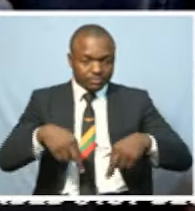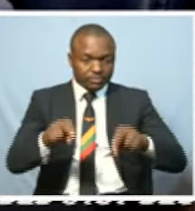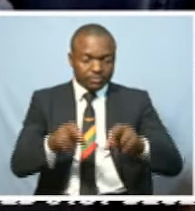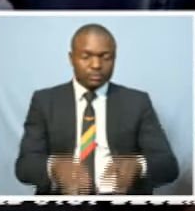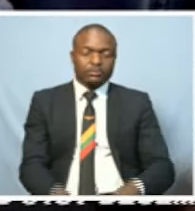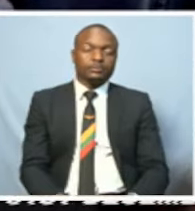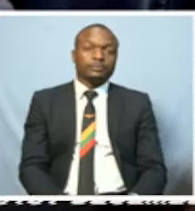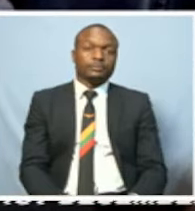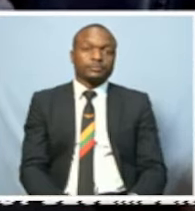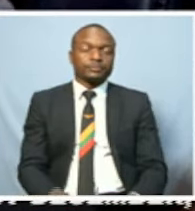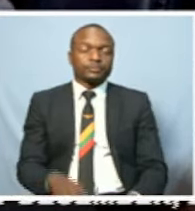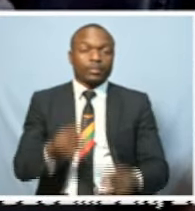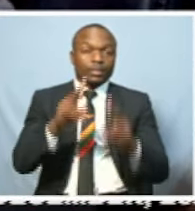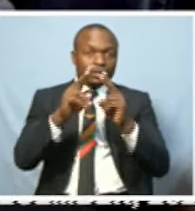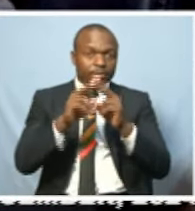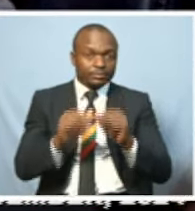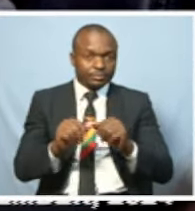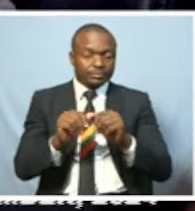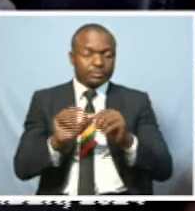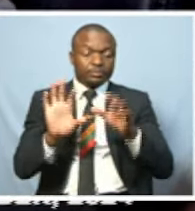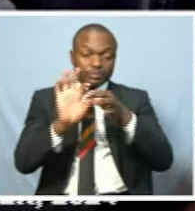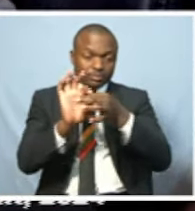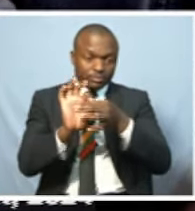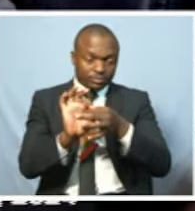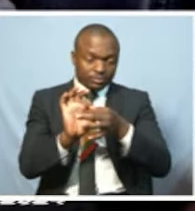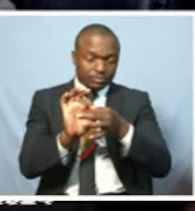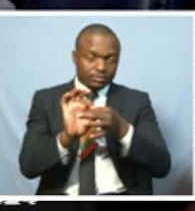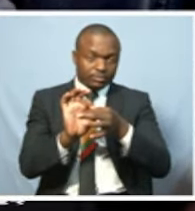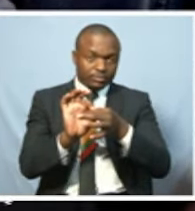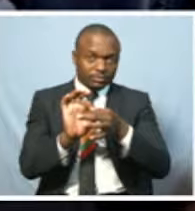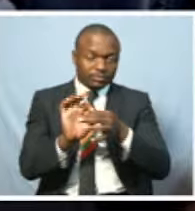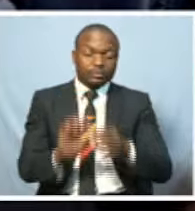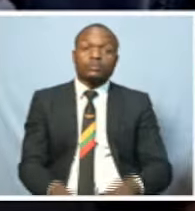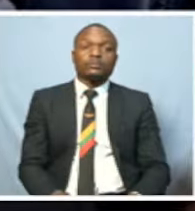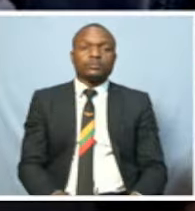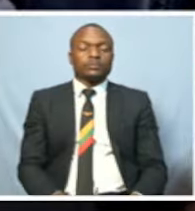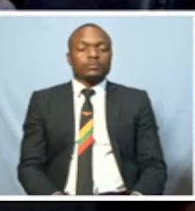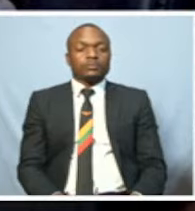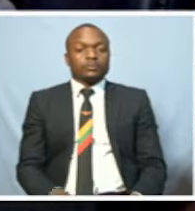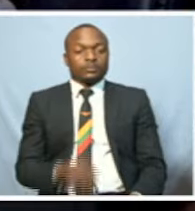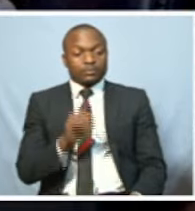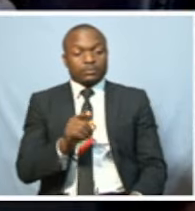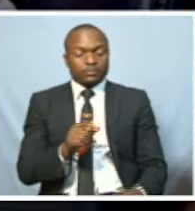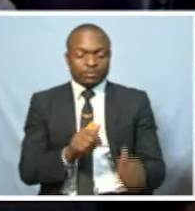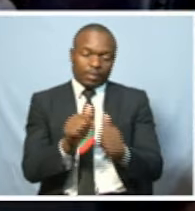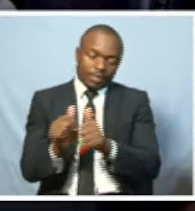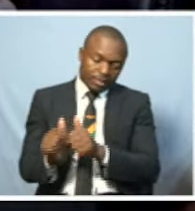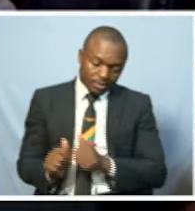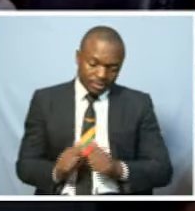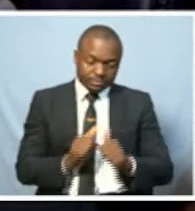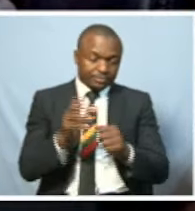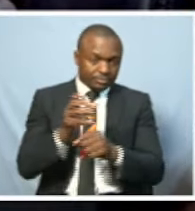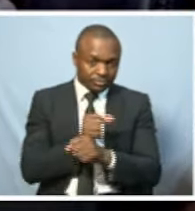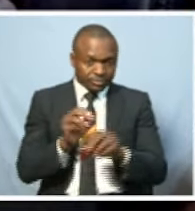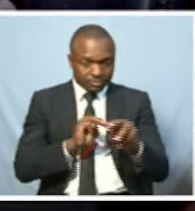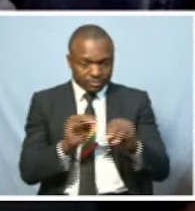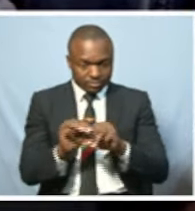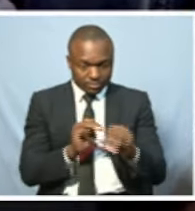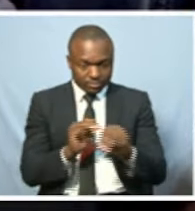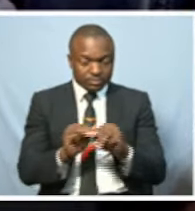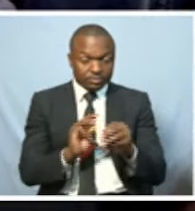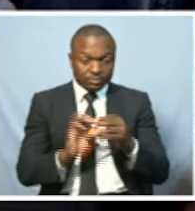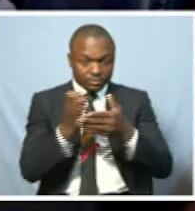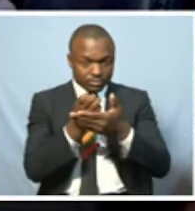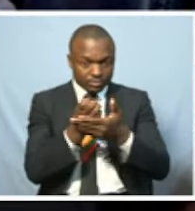the rural electrification, Chair, when you go to action taken, management has engaged